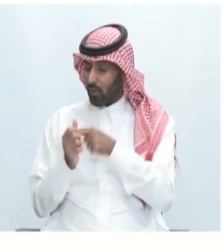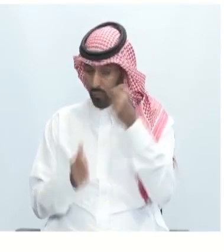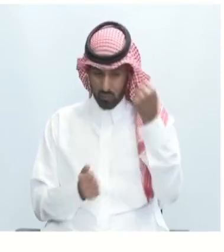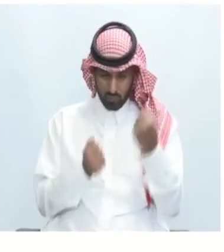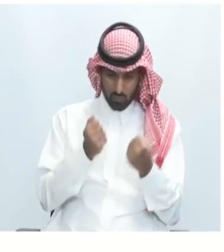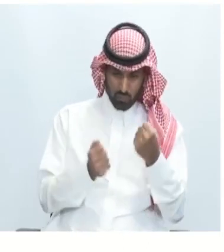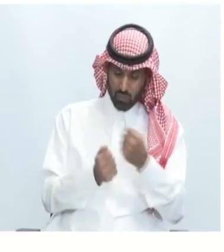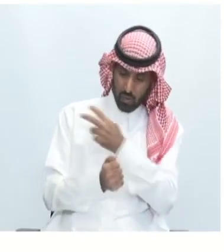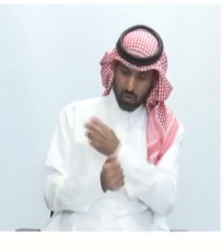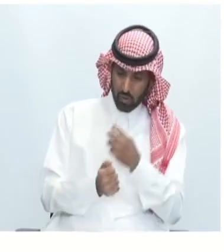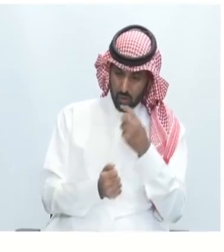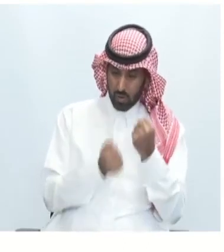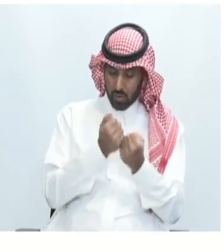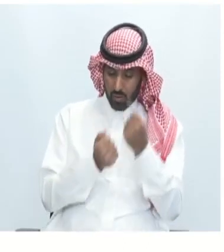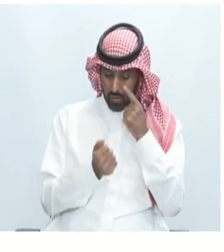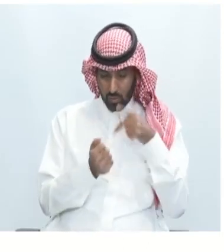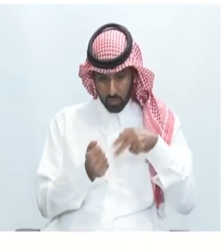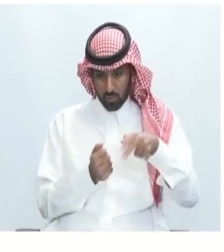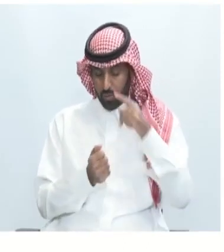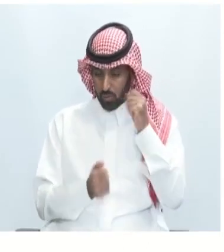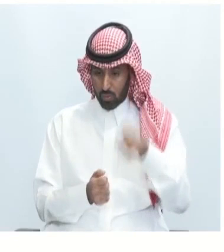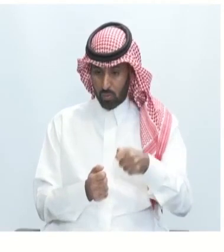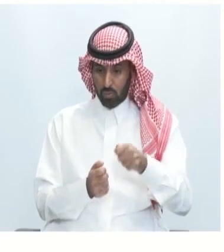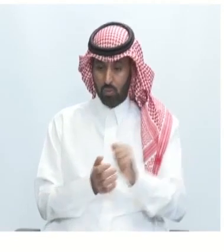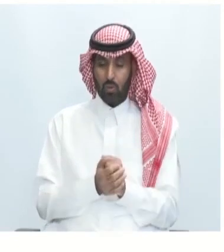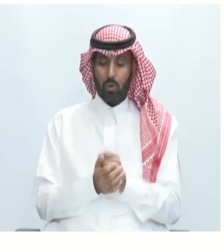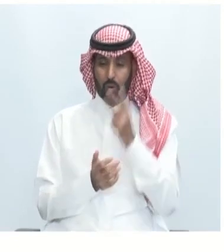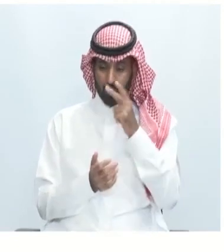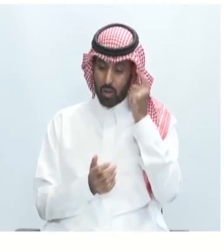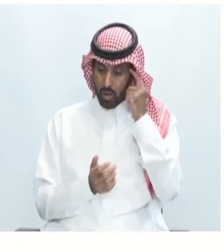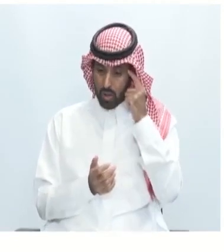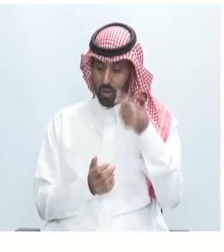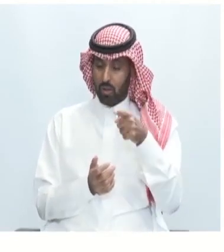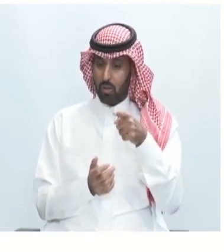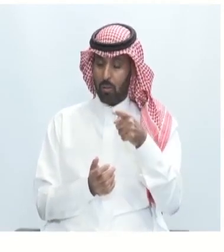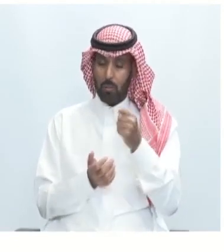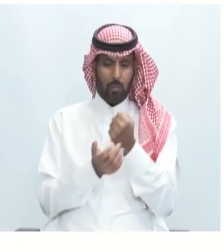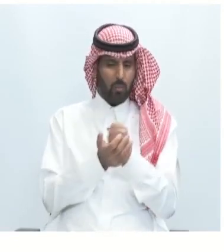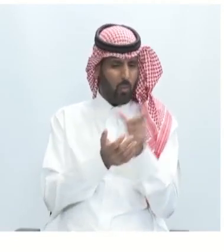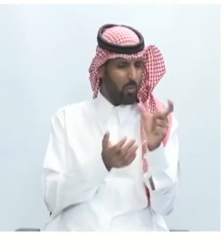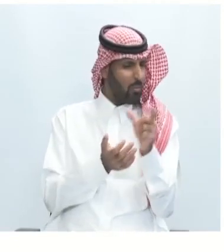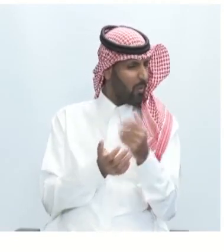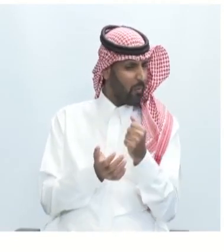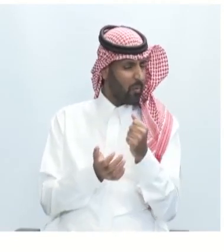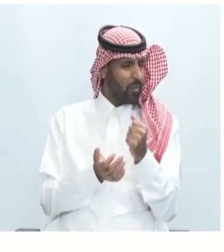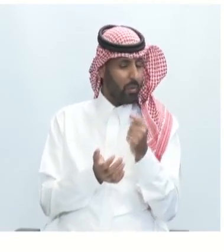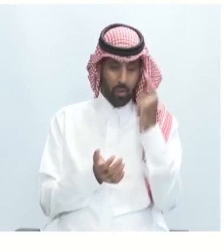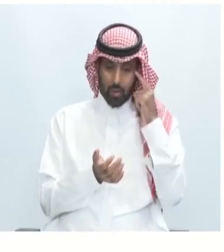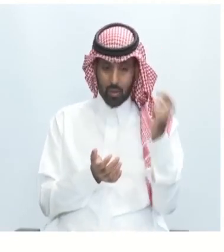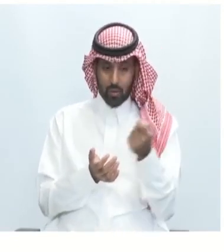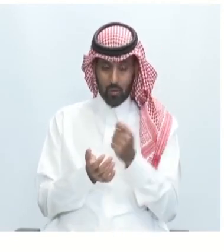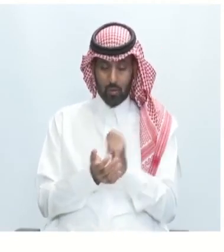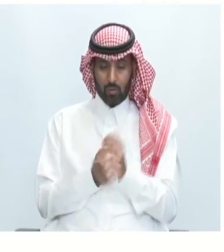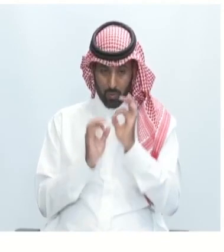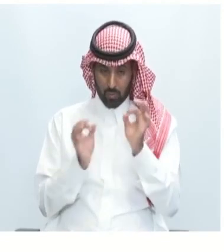driving stolen car to court. Of course, by reading it, you know it's missing few words. Can you write it the